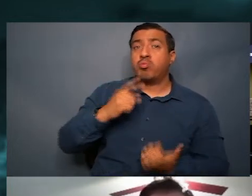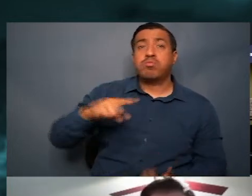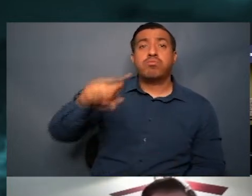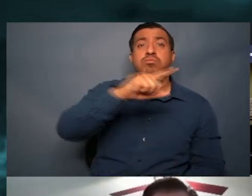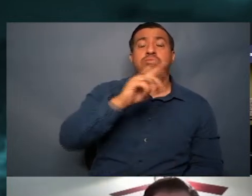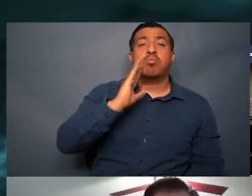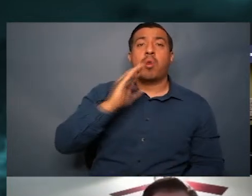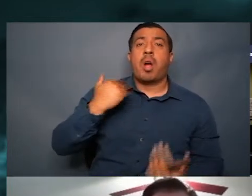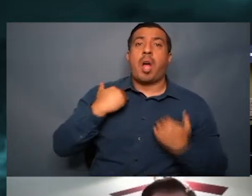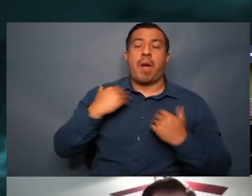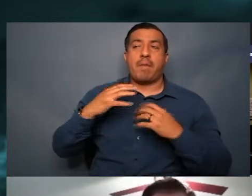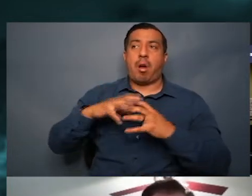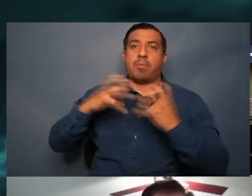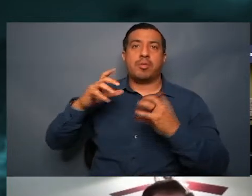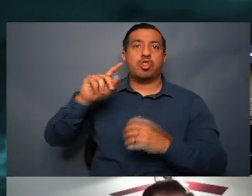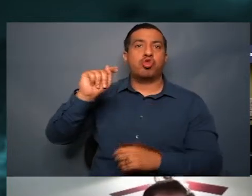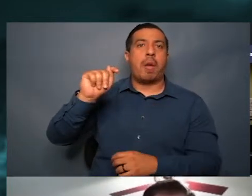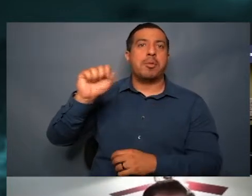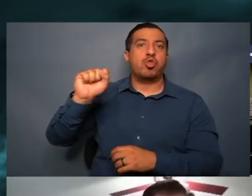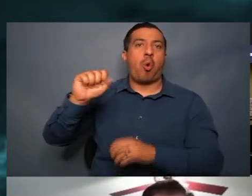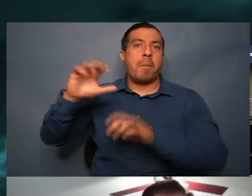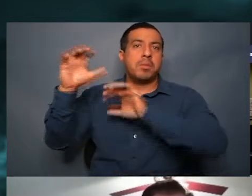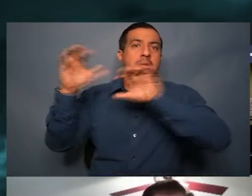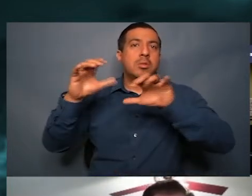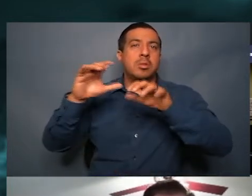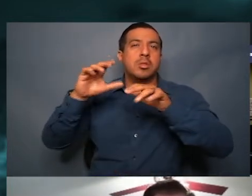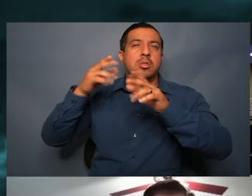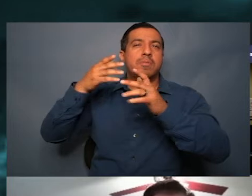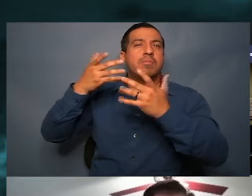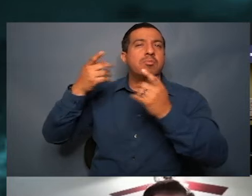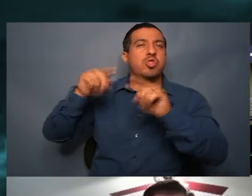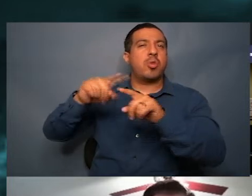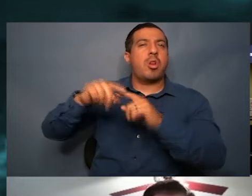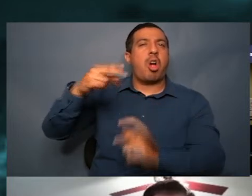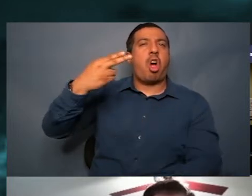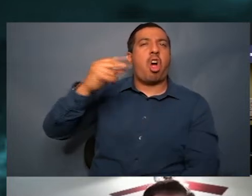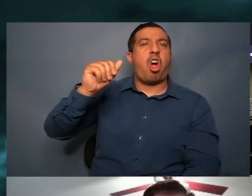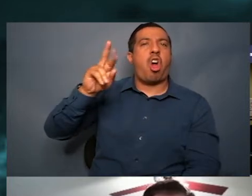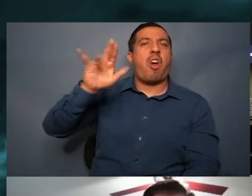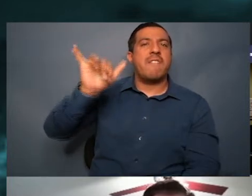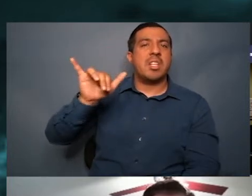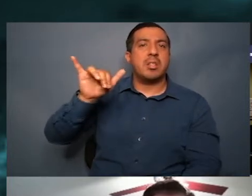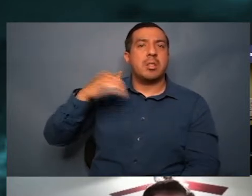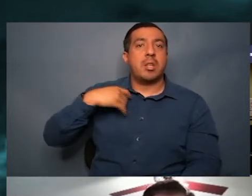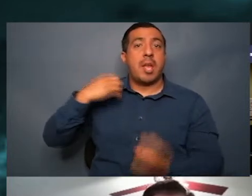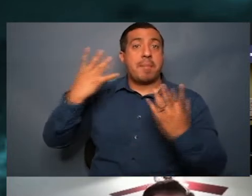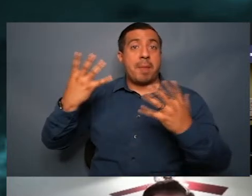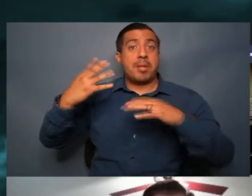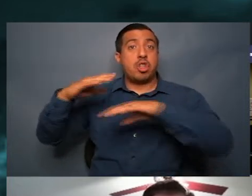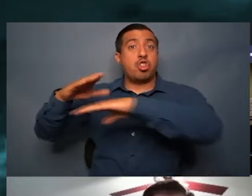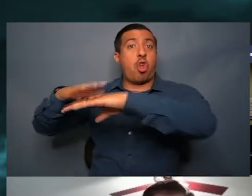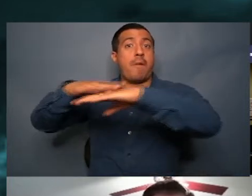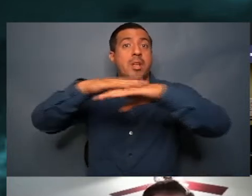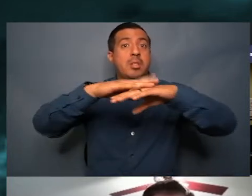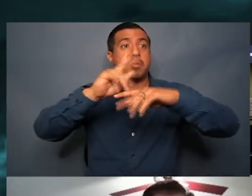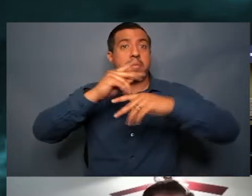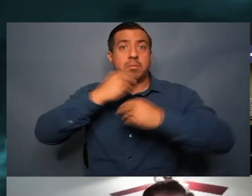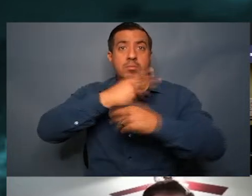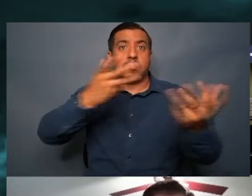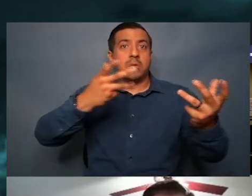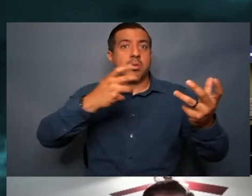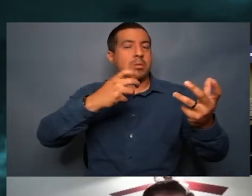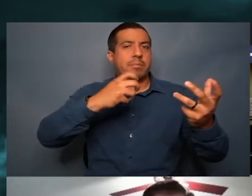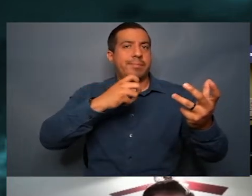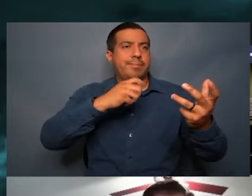a significant tropical system here was during Harvey, and there was a lot of evacuation notices that went out for Harvey that had